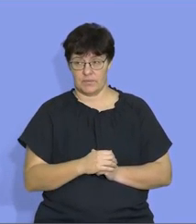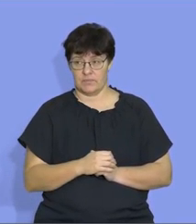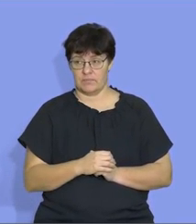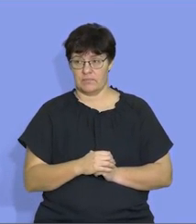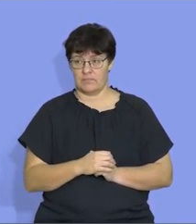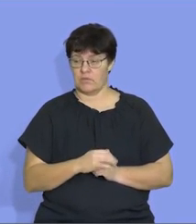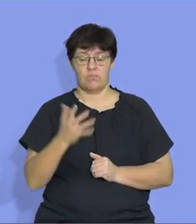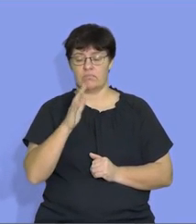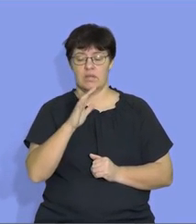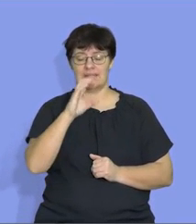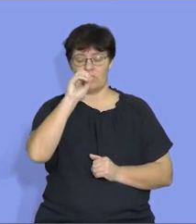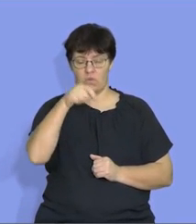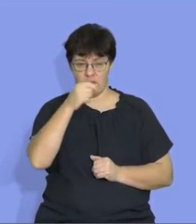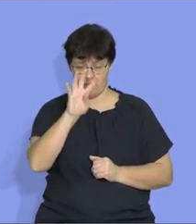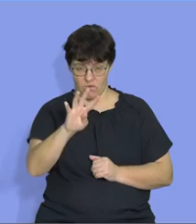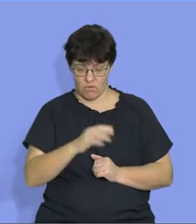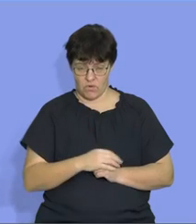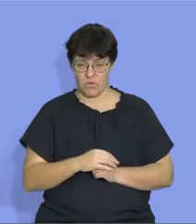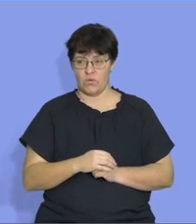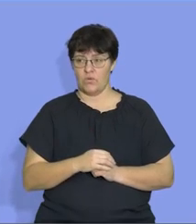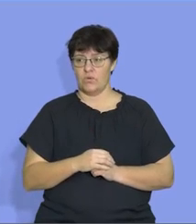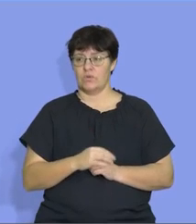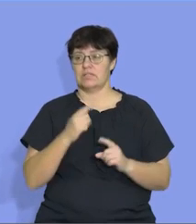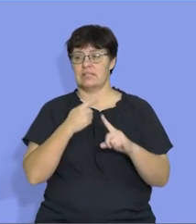0.4, right, multiplied by